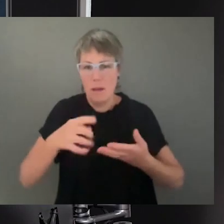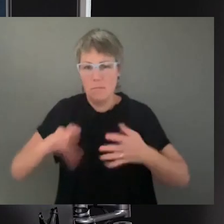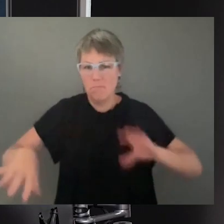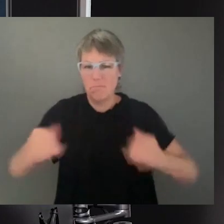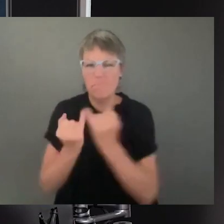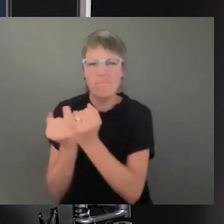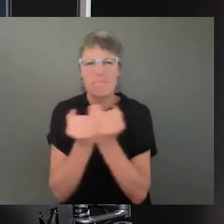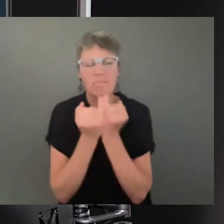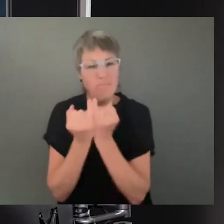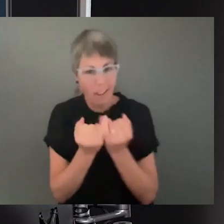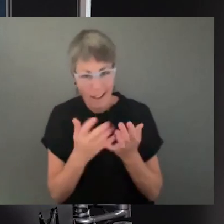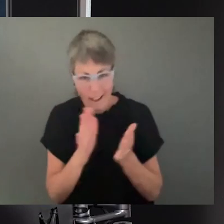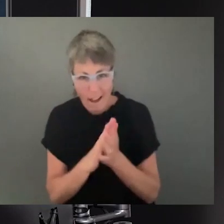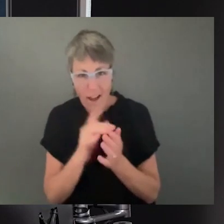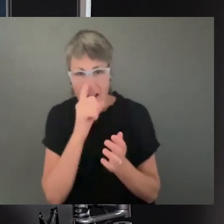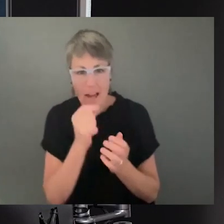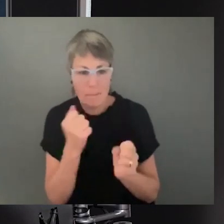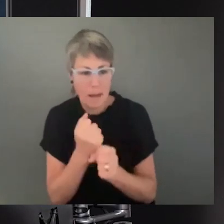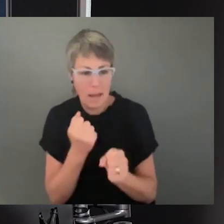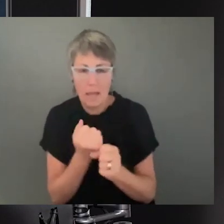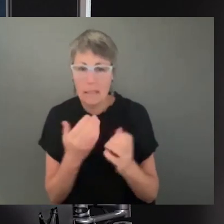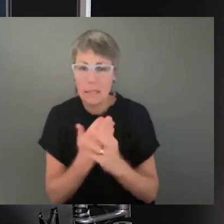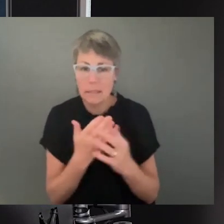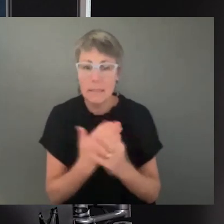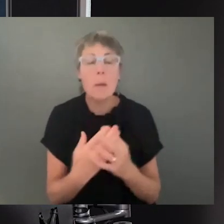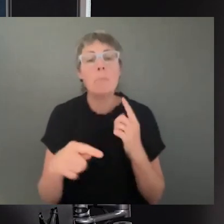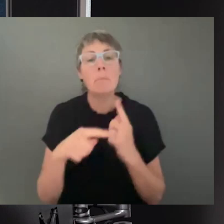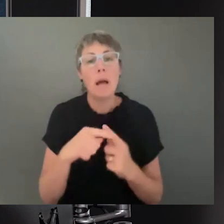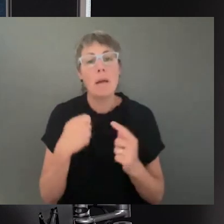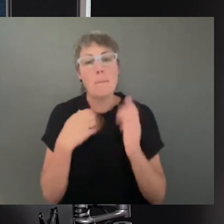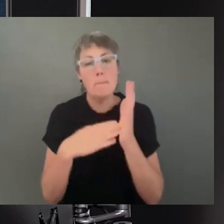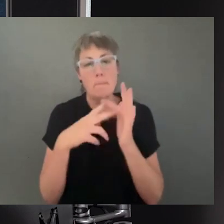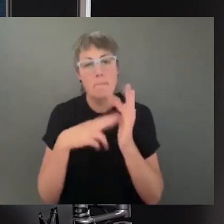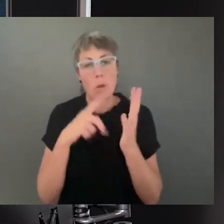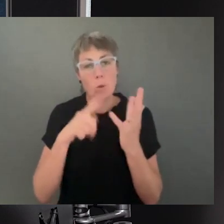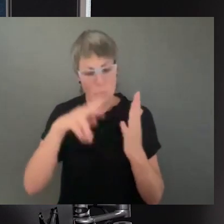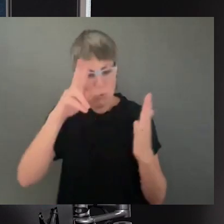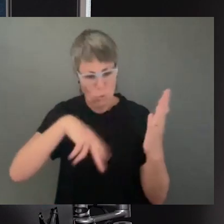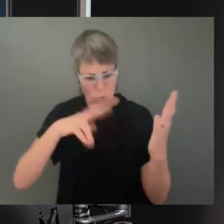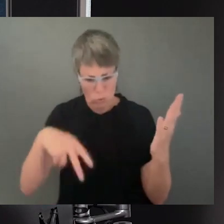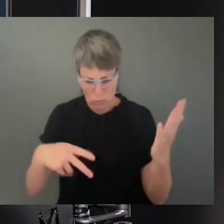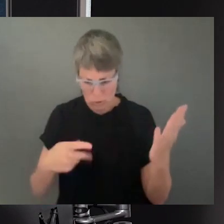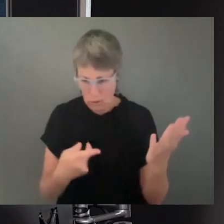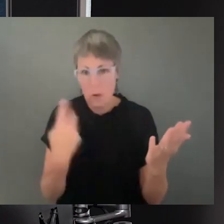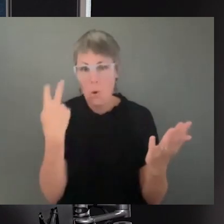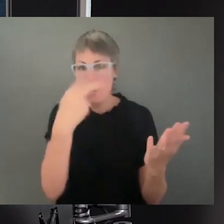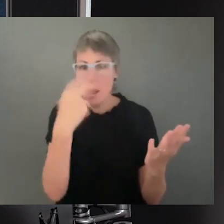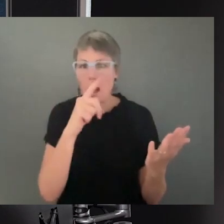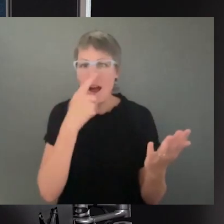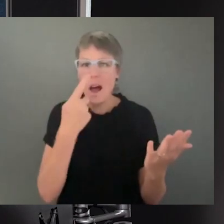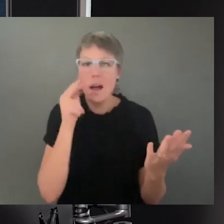cafe? And also, what can we do menu-wise for people who may have sight issues? Brendan, would you like to start?